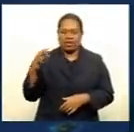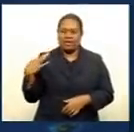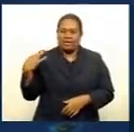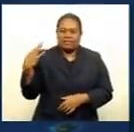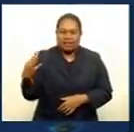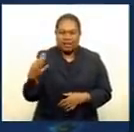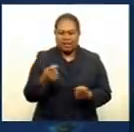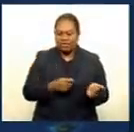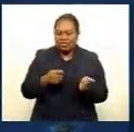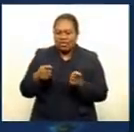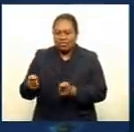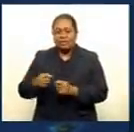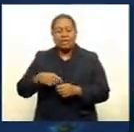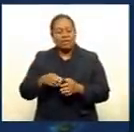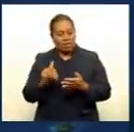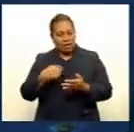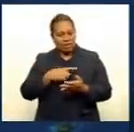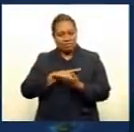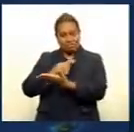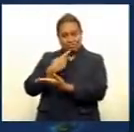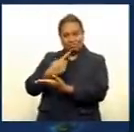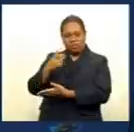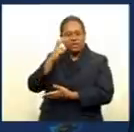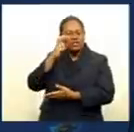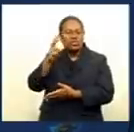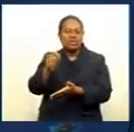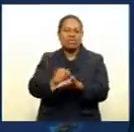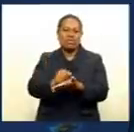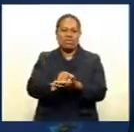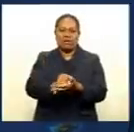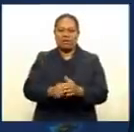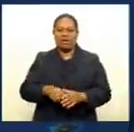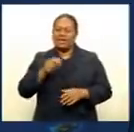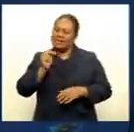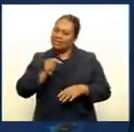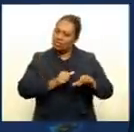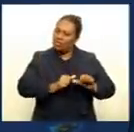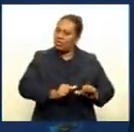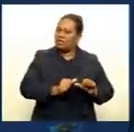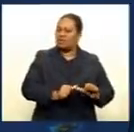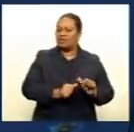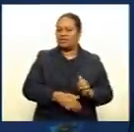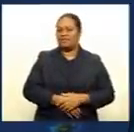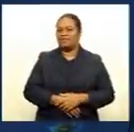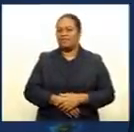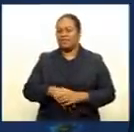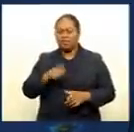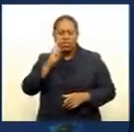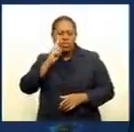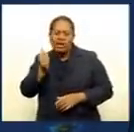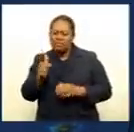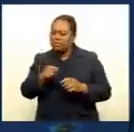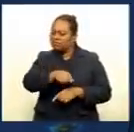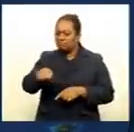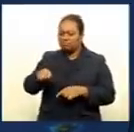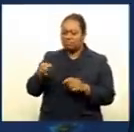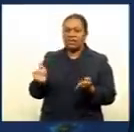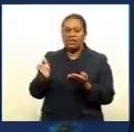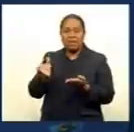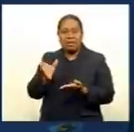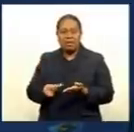but there will be very strict criteria, like we will need to protect the districts that have been looking after the players, and all